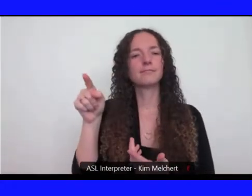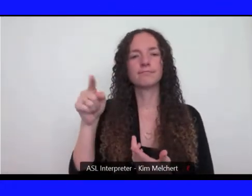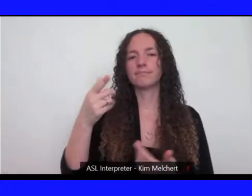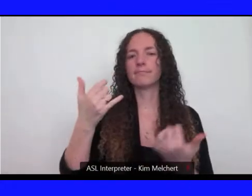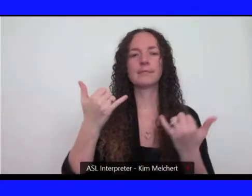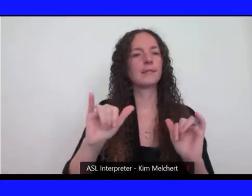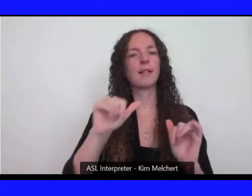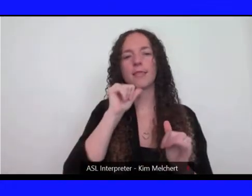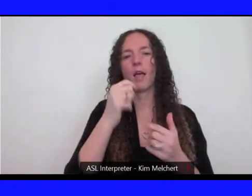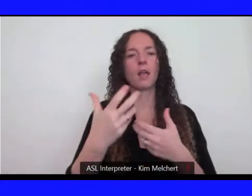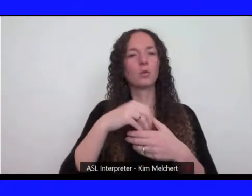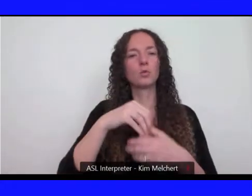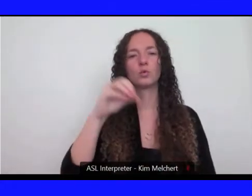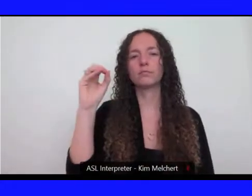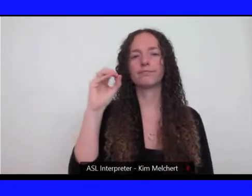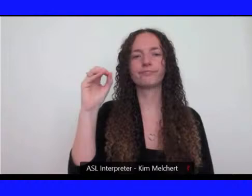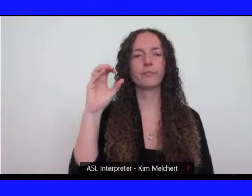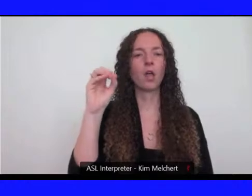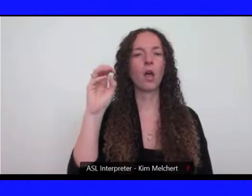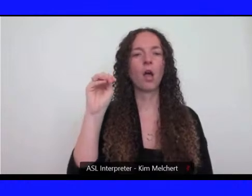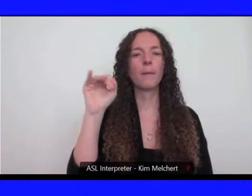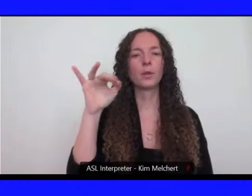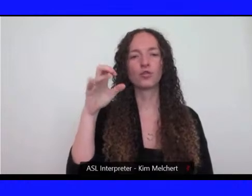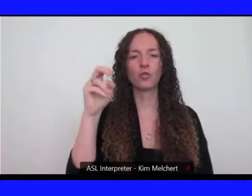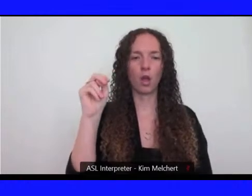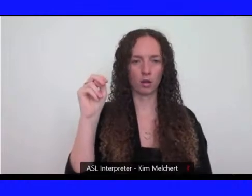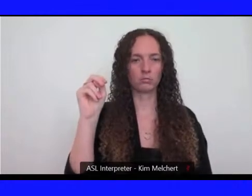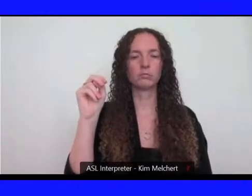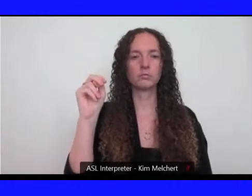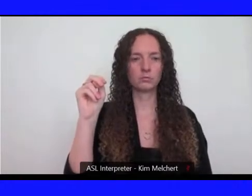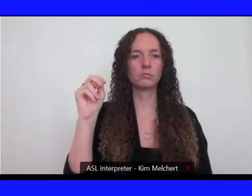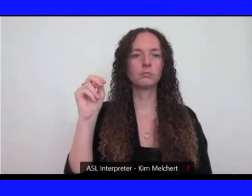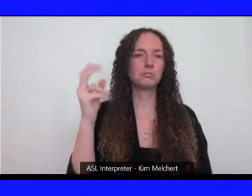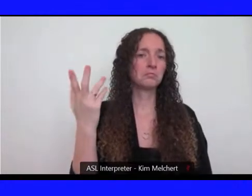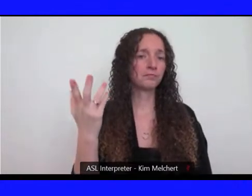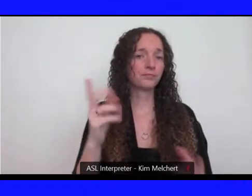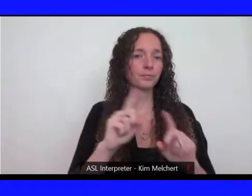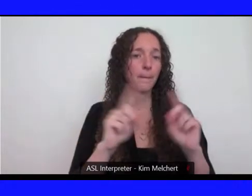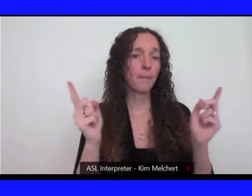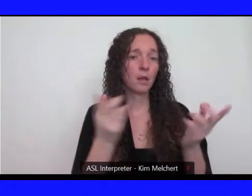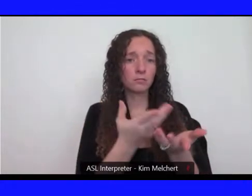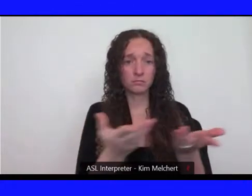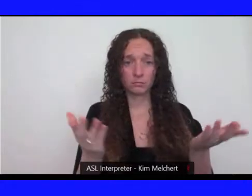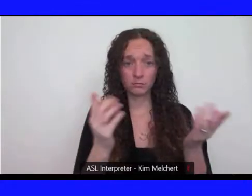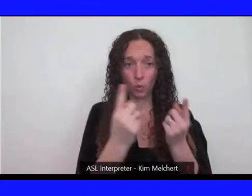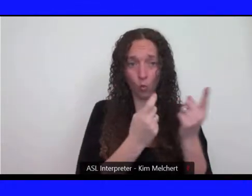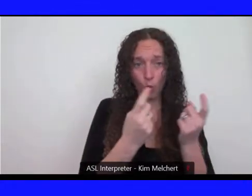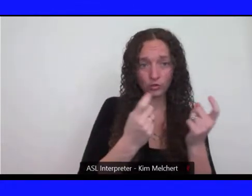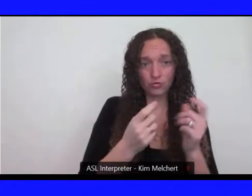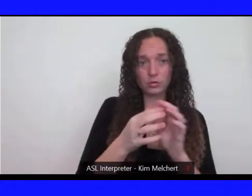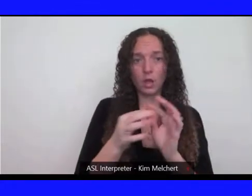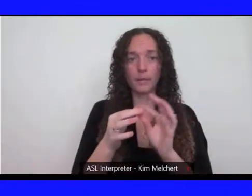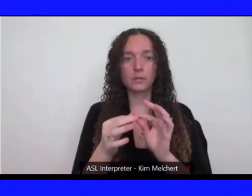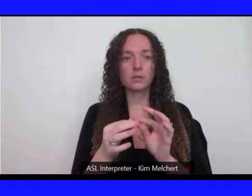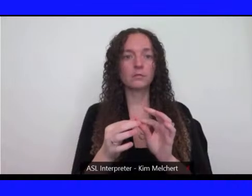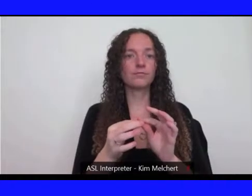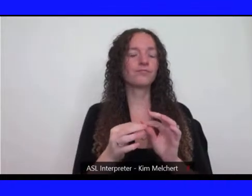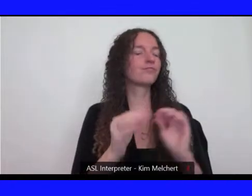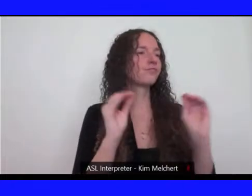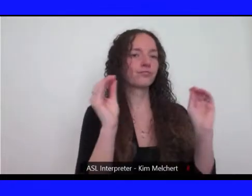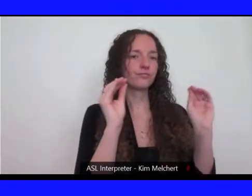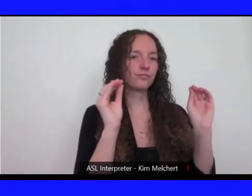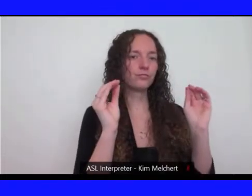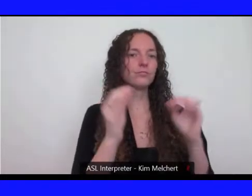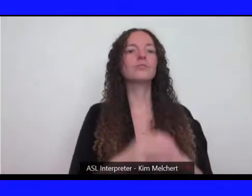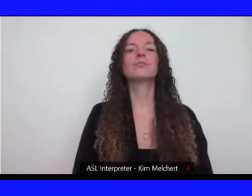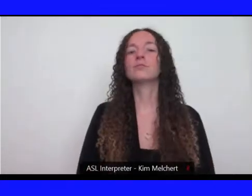booster, because you know, once you start reading the newspaper and all that, a lot of places are looking at